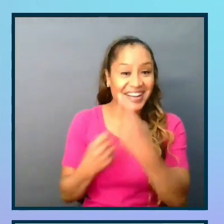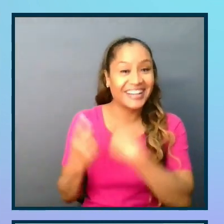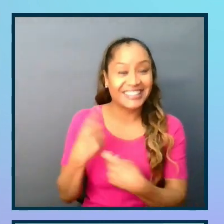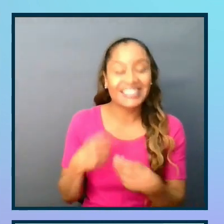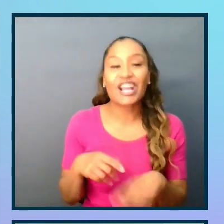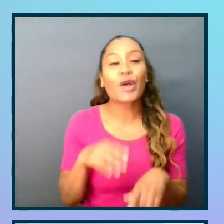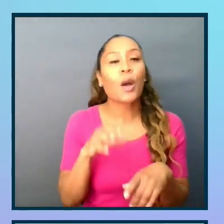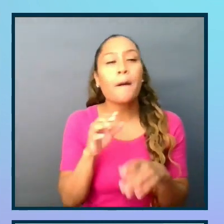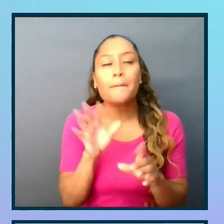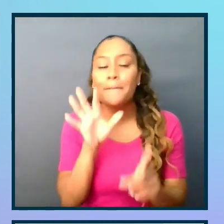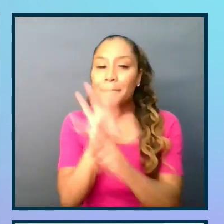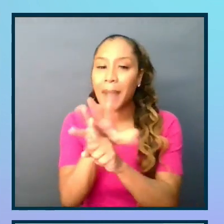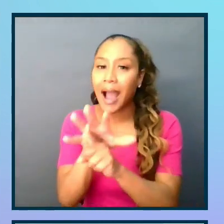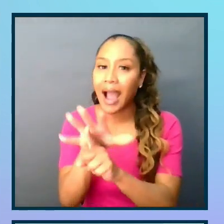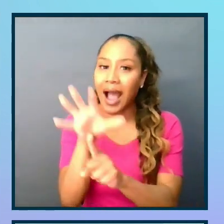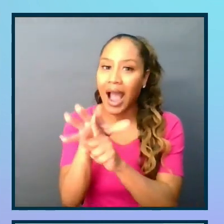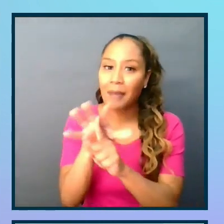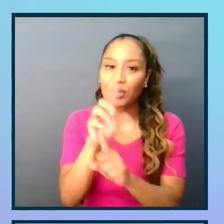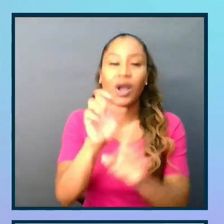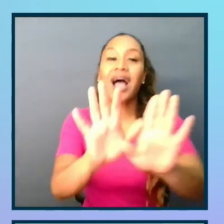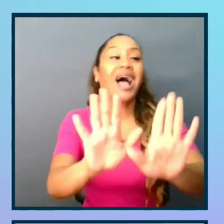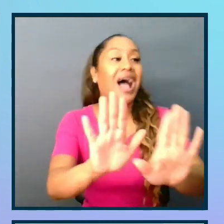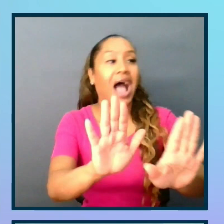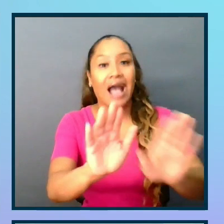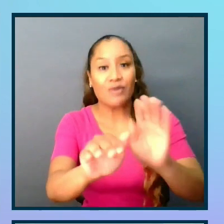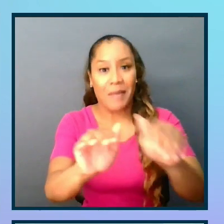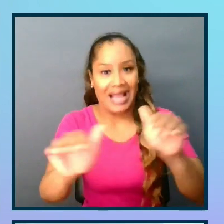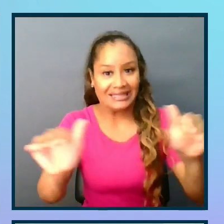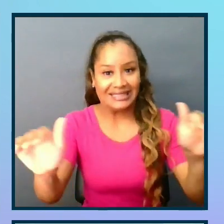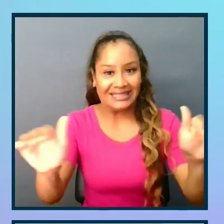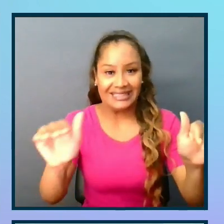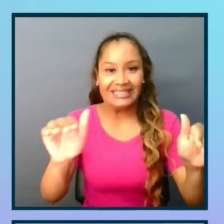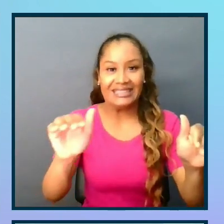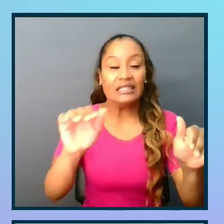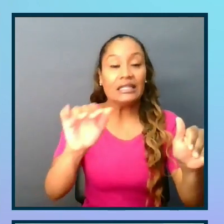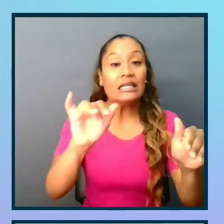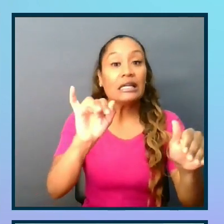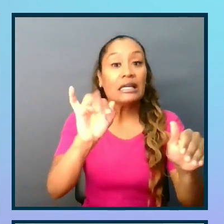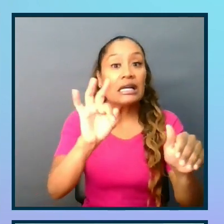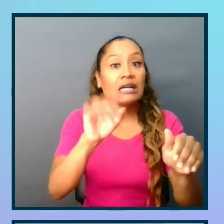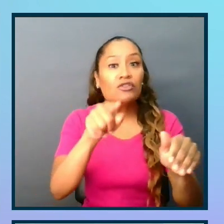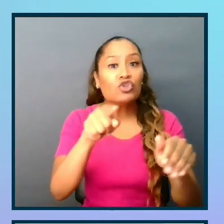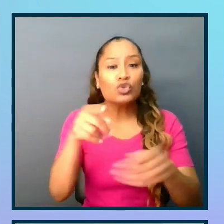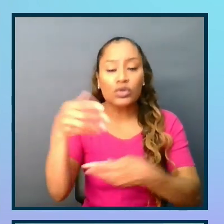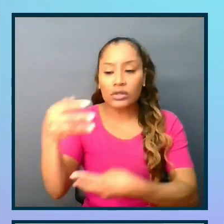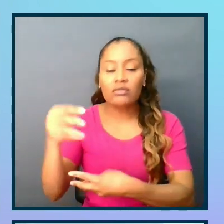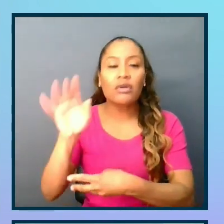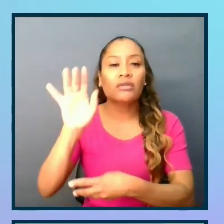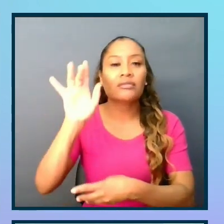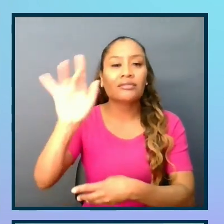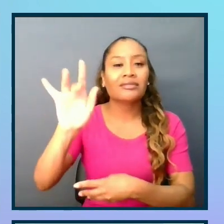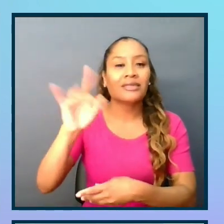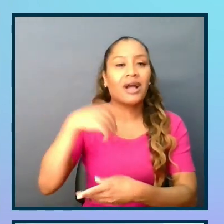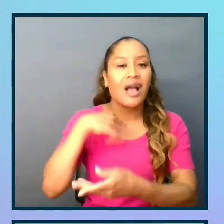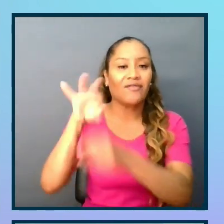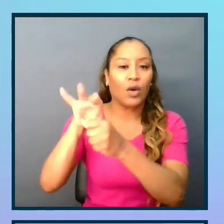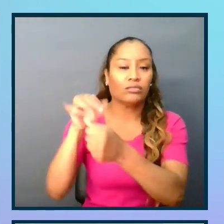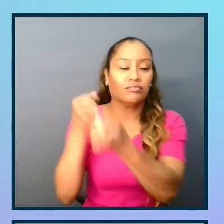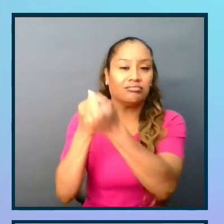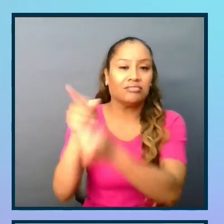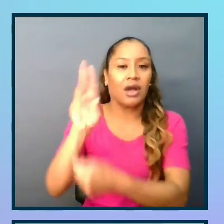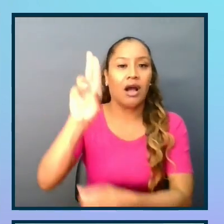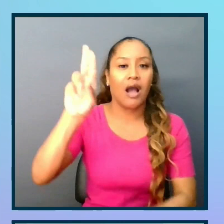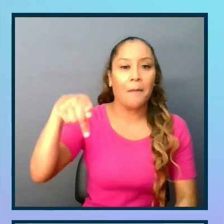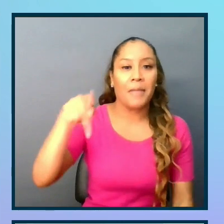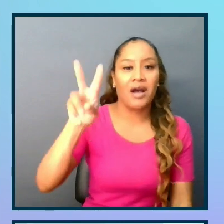The most popular question, and just a reminder for participants, if you want to go in and upvote the questions that you want to make sure that get